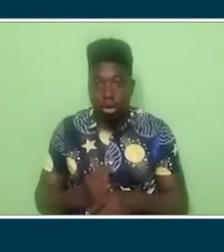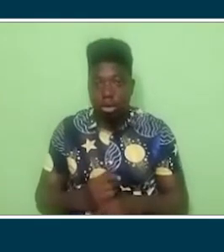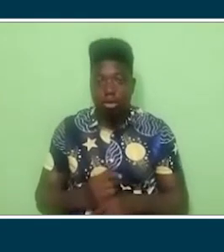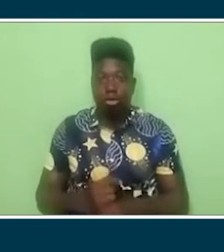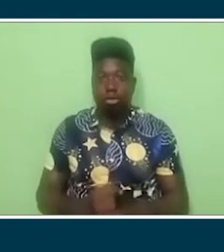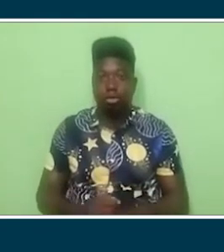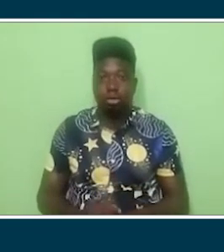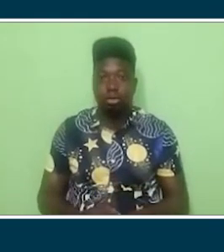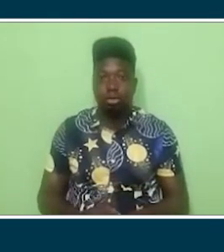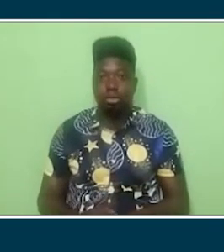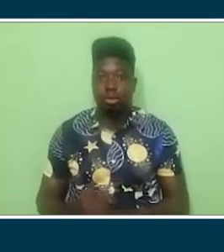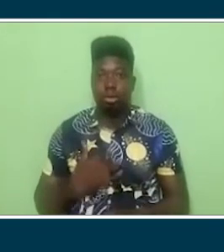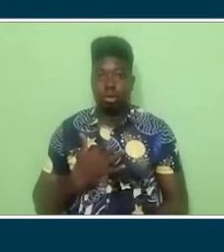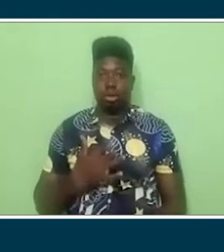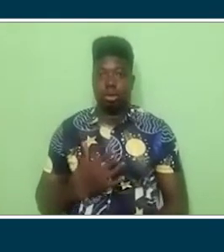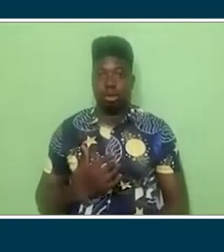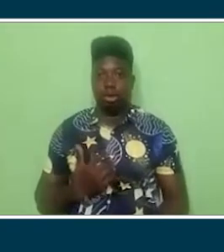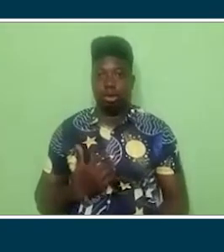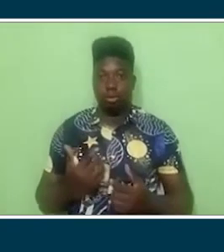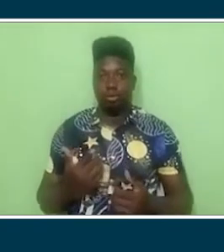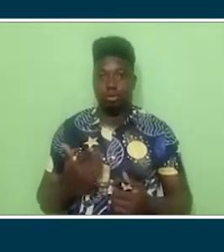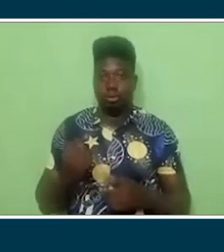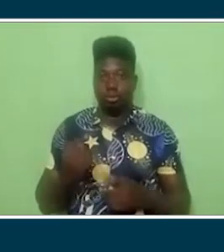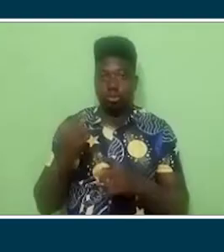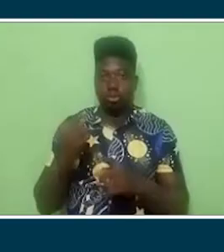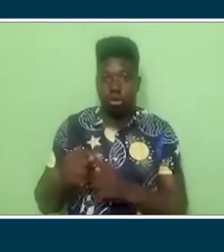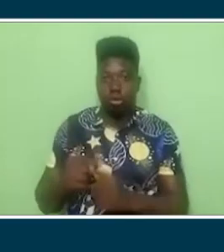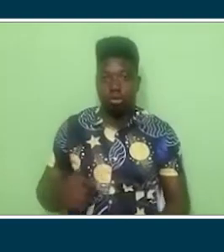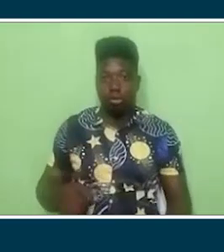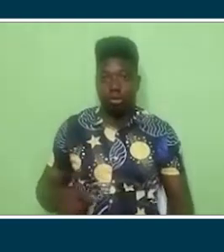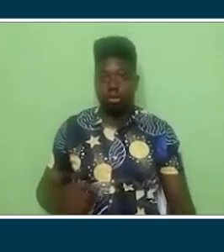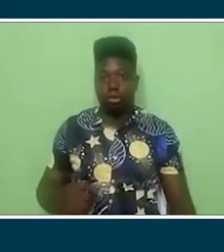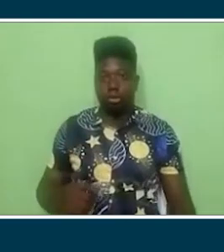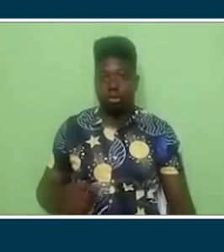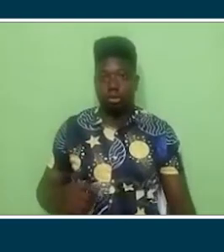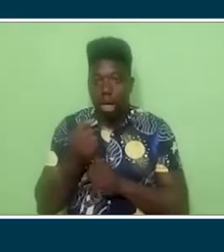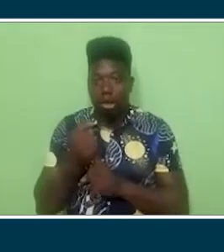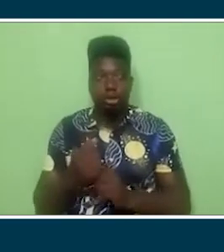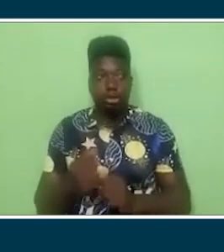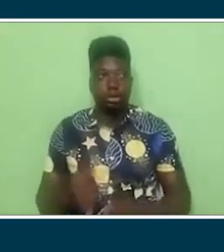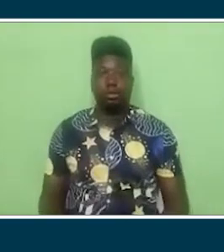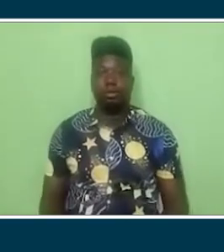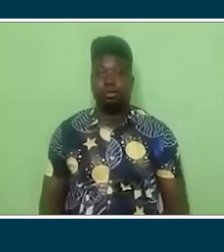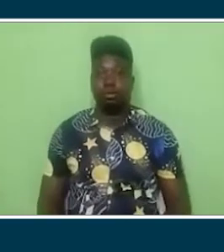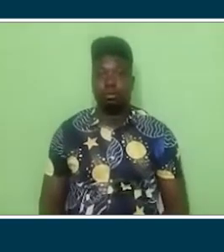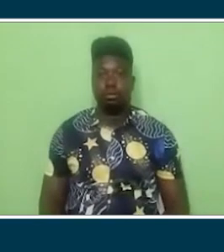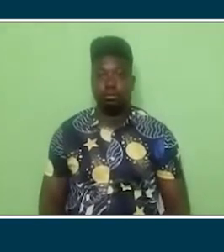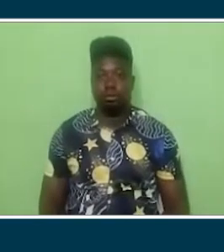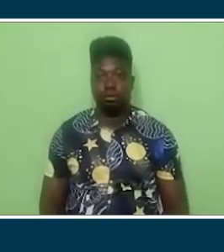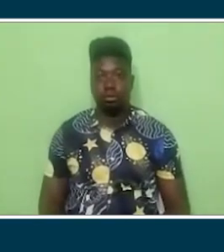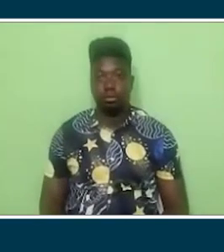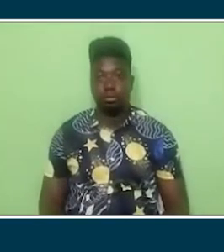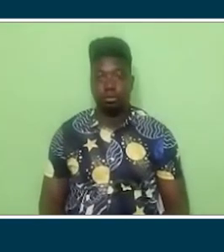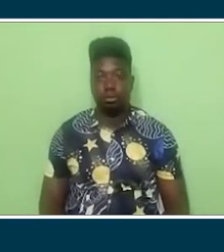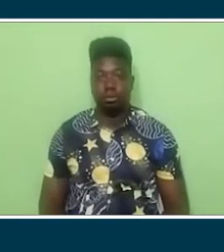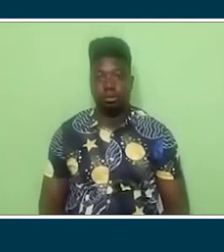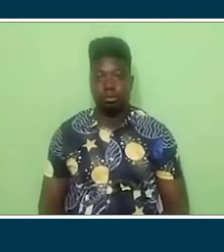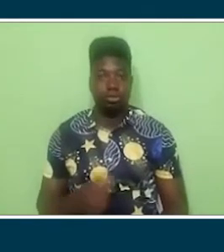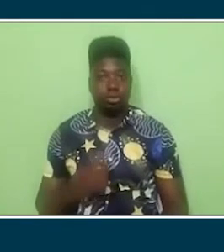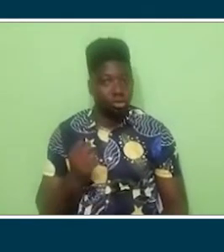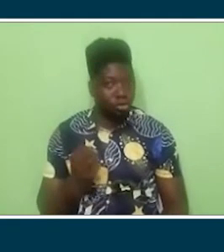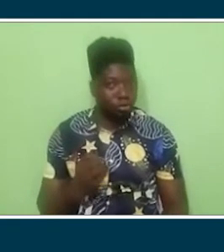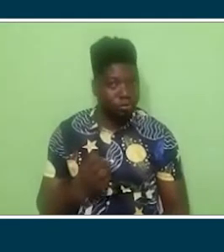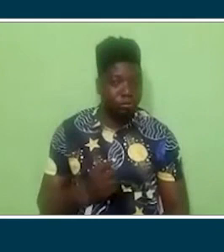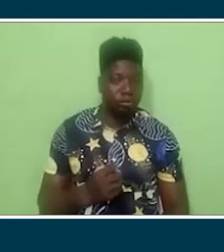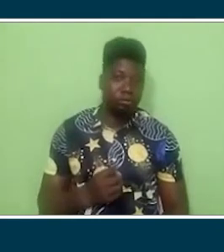that word. I feel like a catch in my chest and some goosebumps on my arm, because to me, to disappear is so